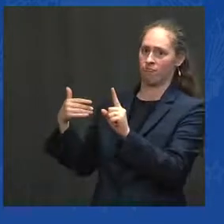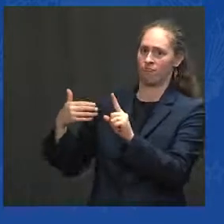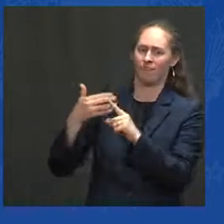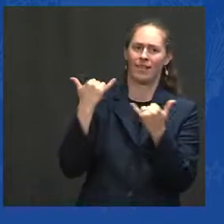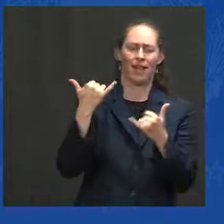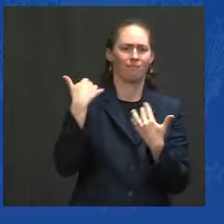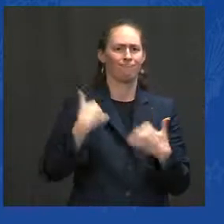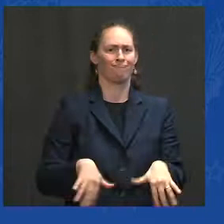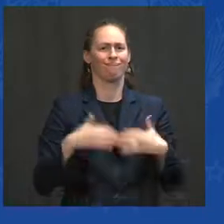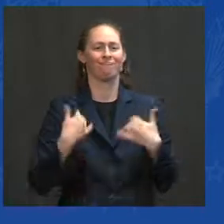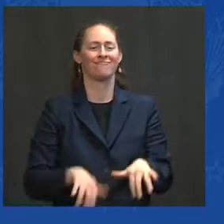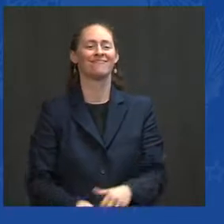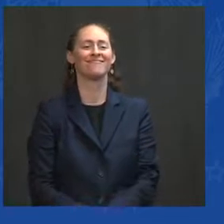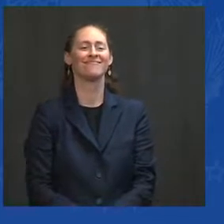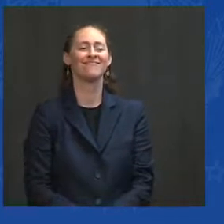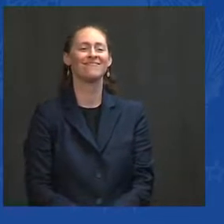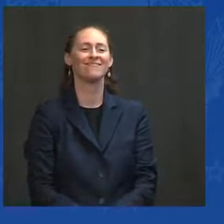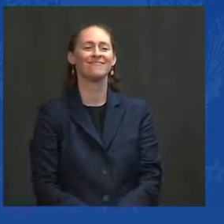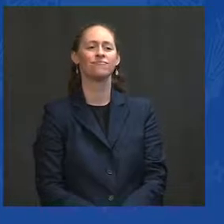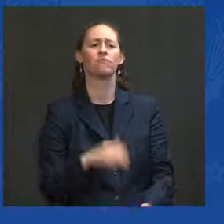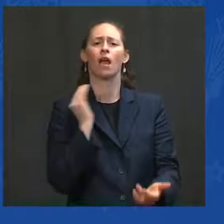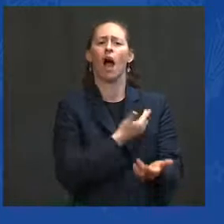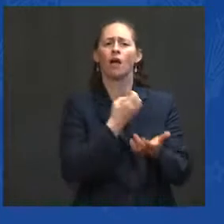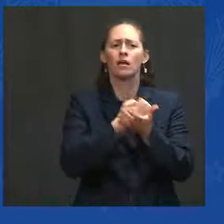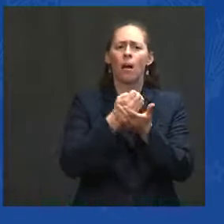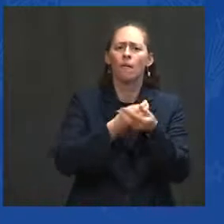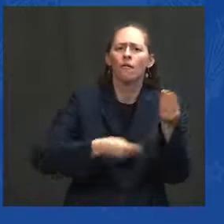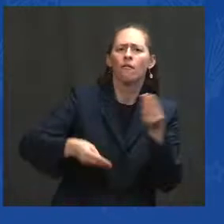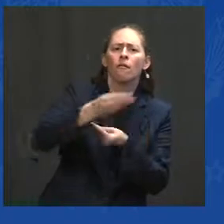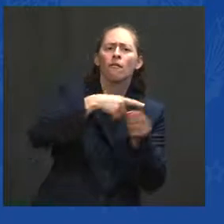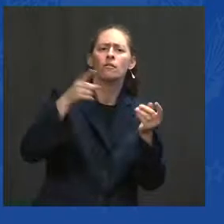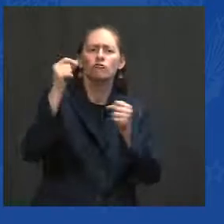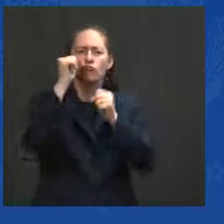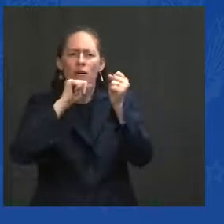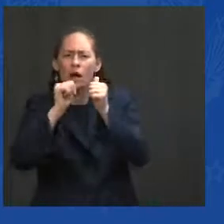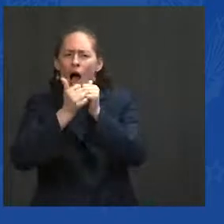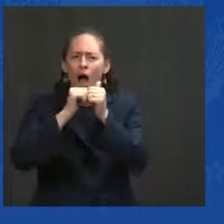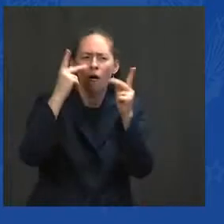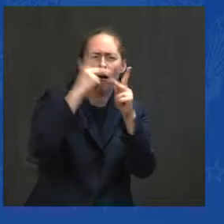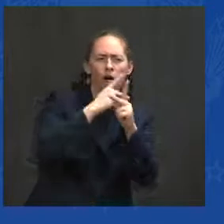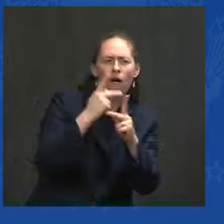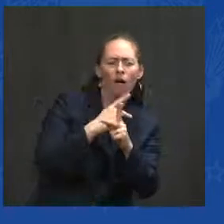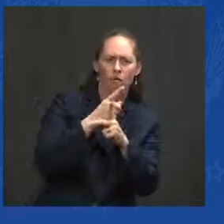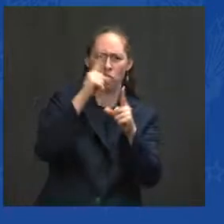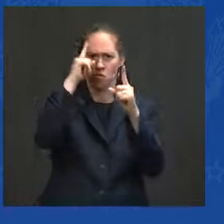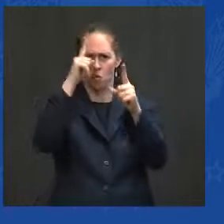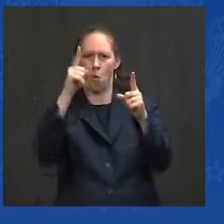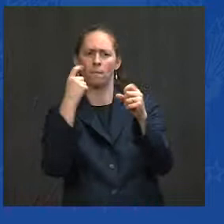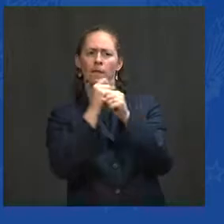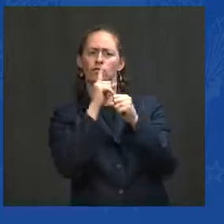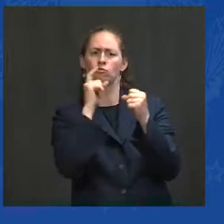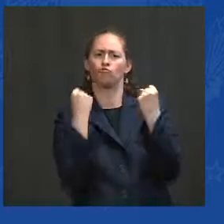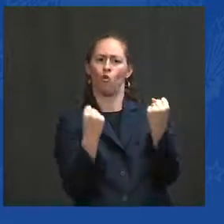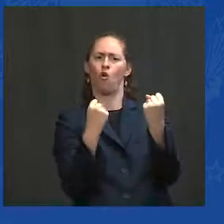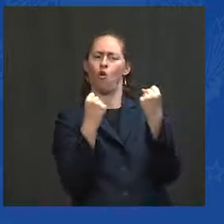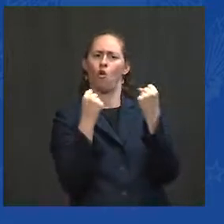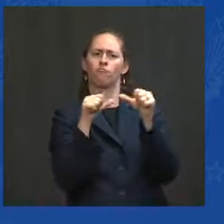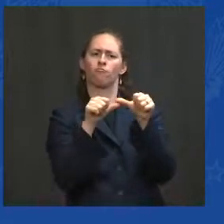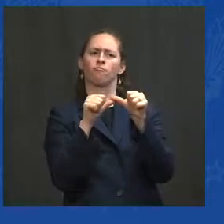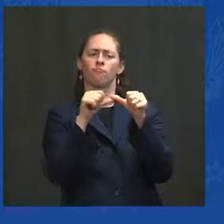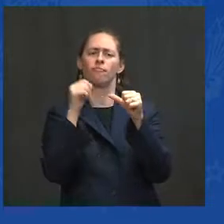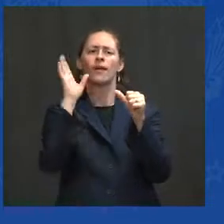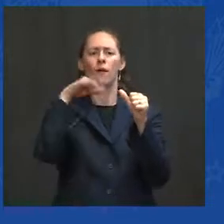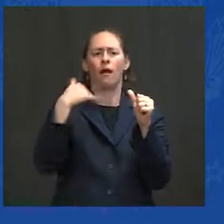our economic strategy to be durable to the ups and downs that come with recovery. There are ups and